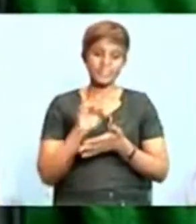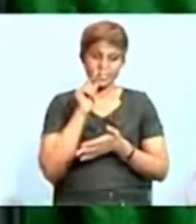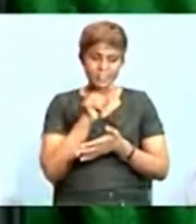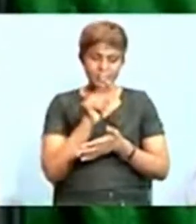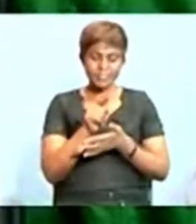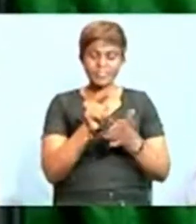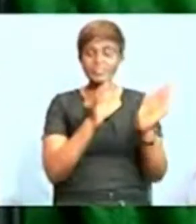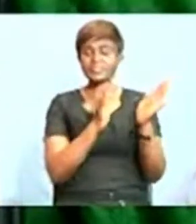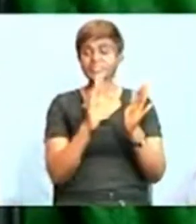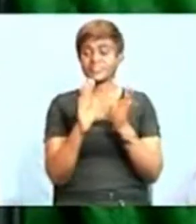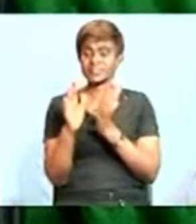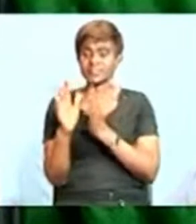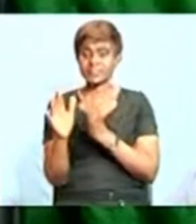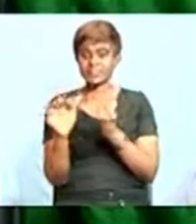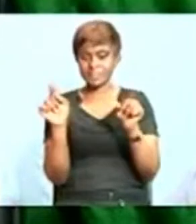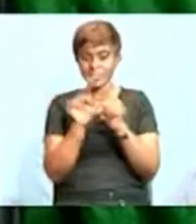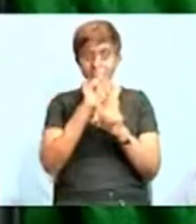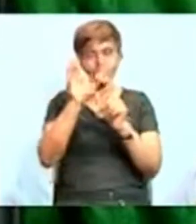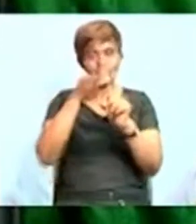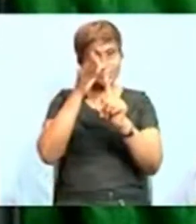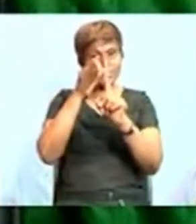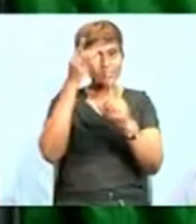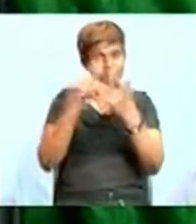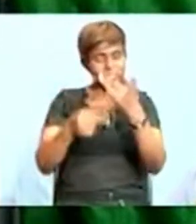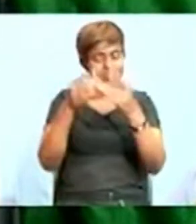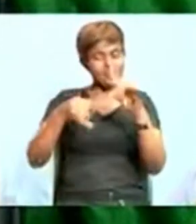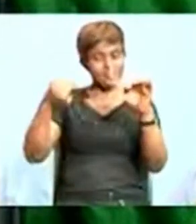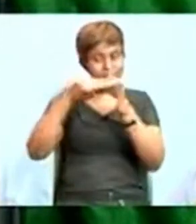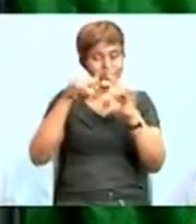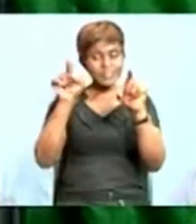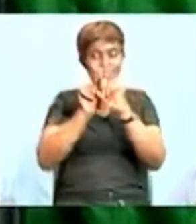initiative is aimed at including and